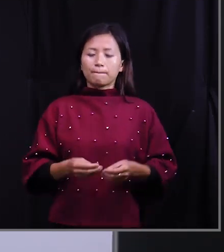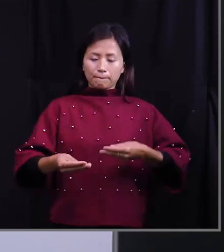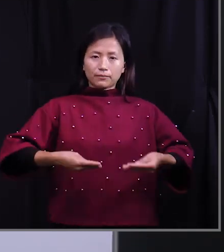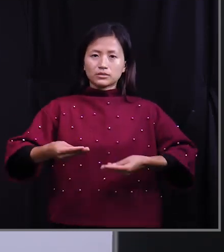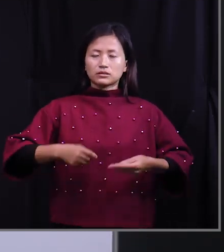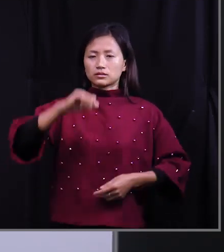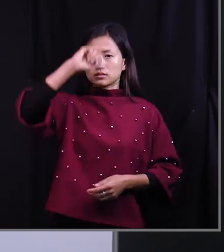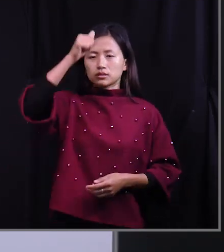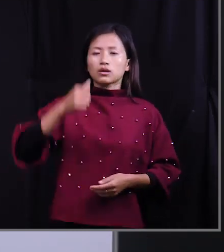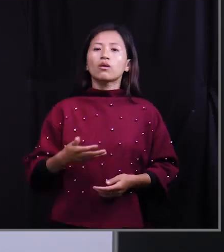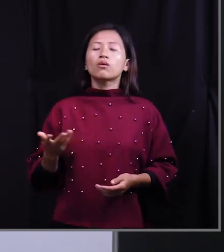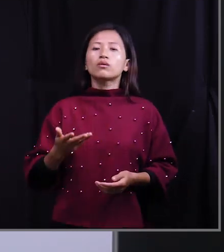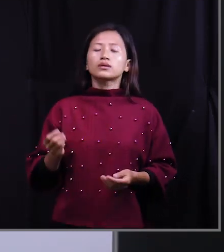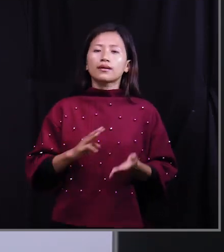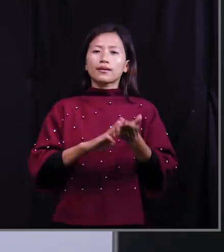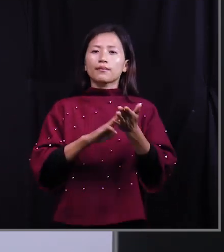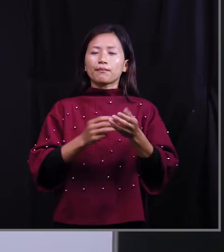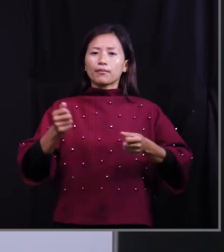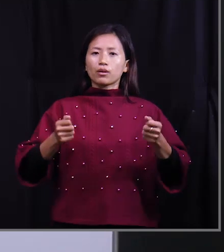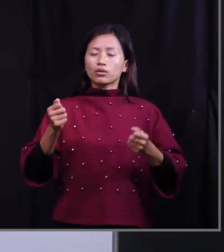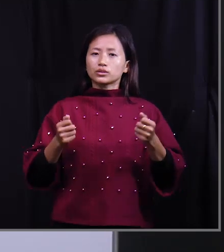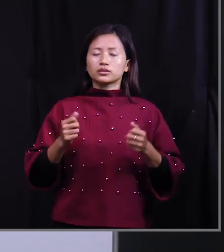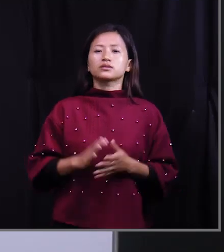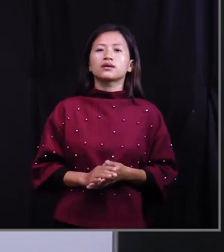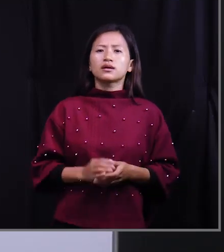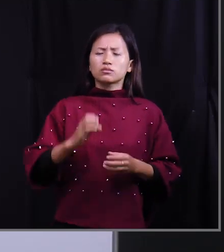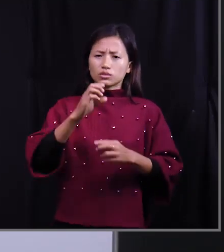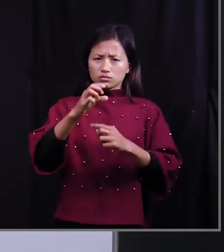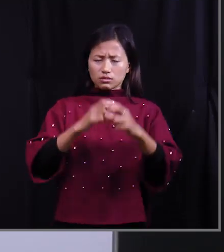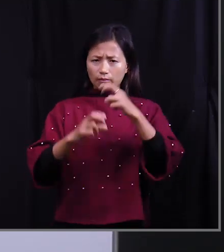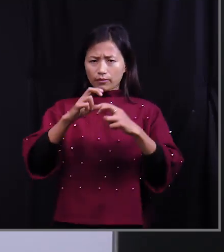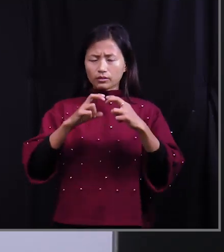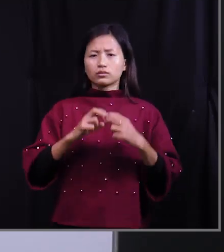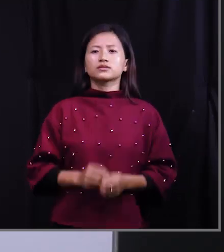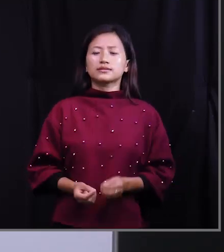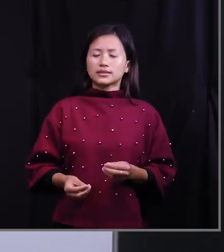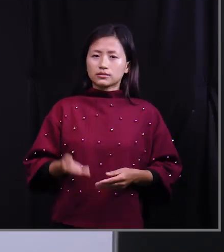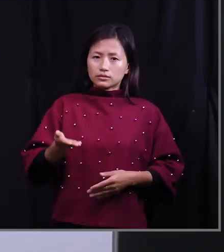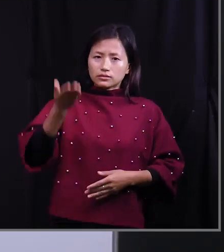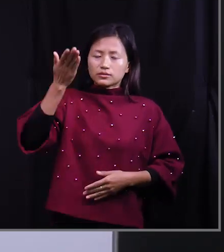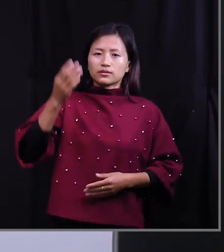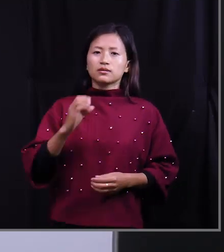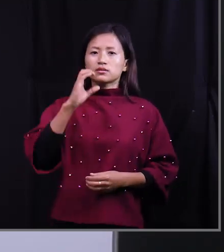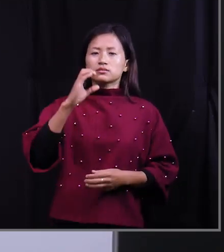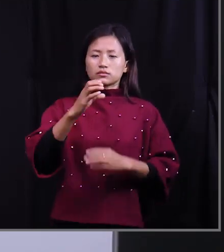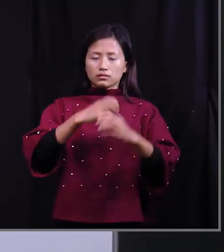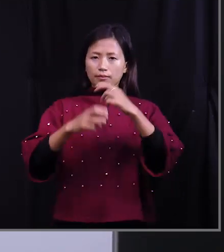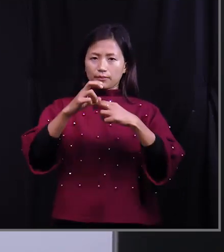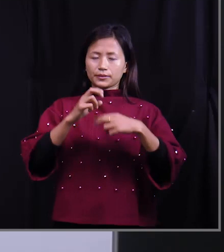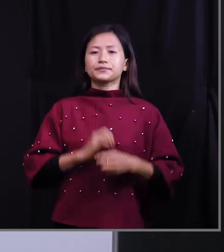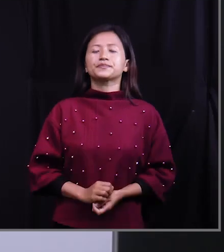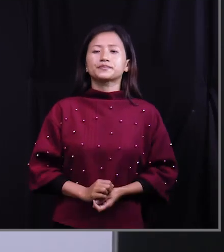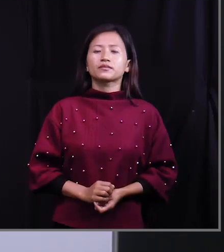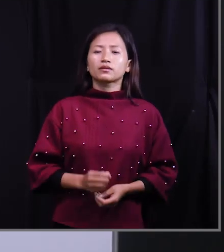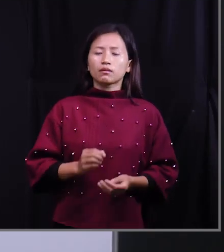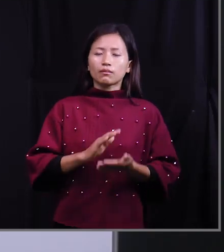So what this Maruti Udyog company did was increase their production. As soon as they got the information